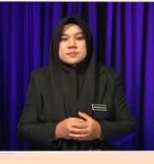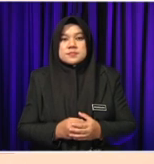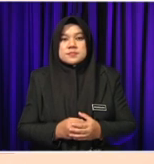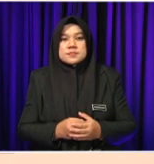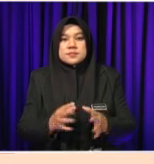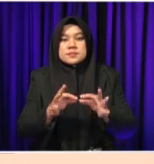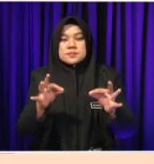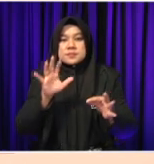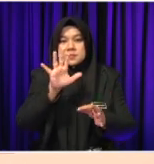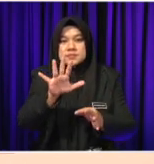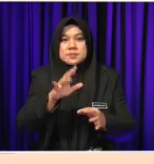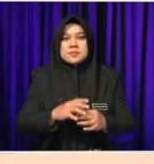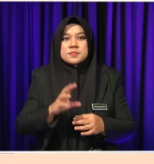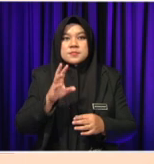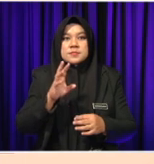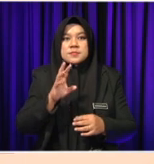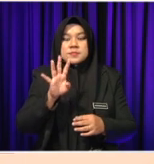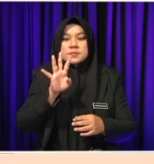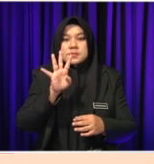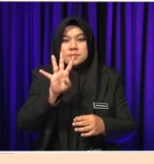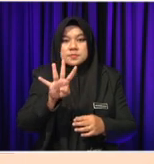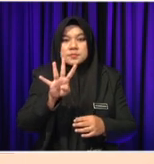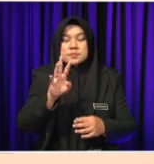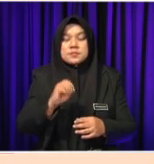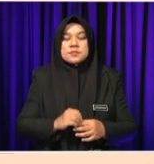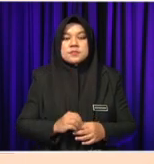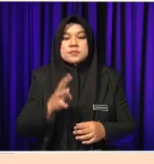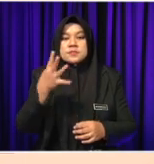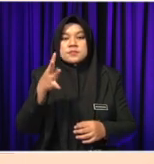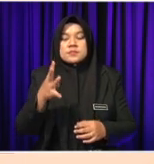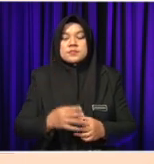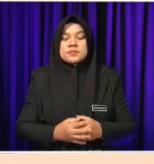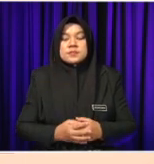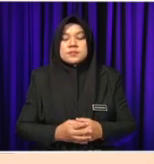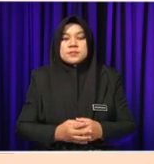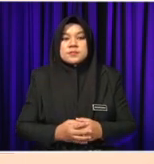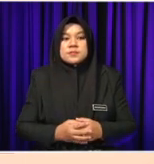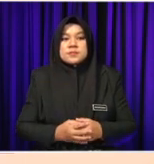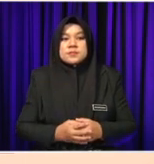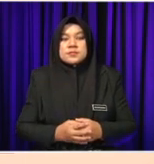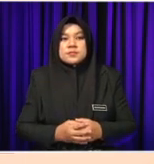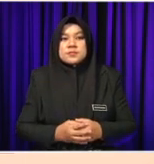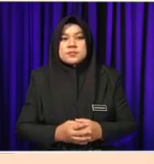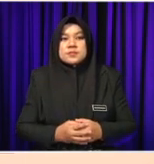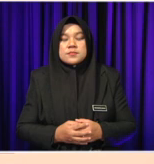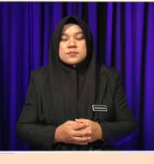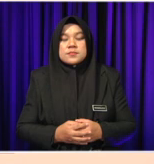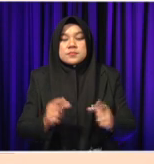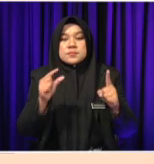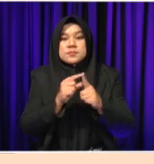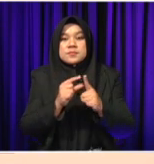Line 5 and line 14. Okay. Line 5 and line 14. Okay. All right. What are the